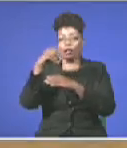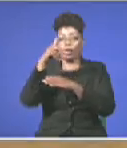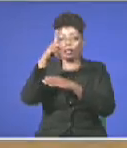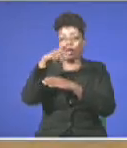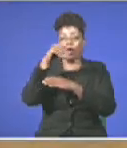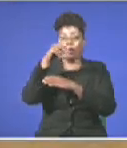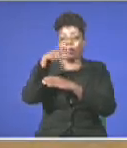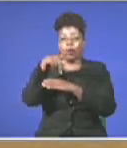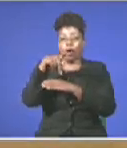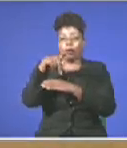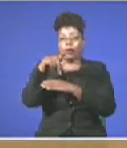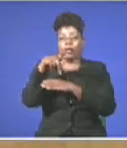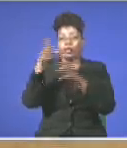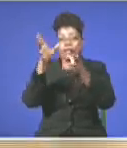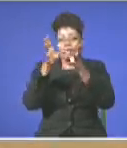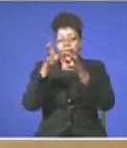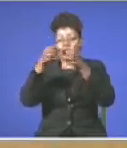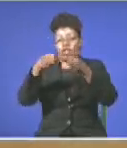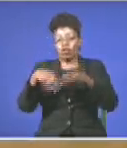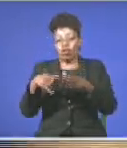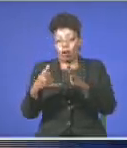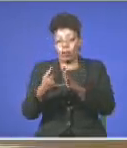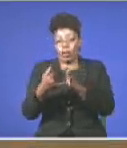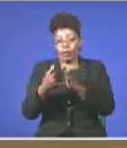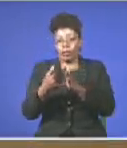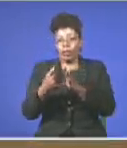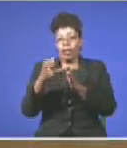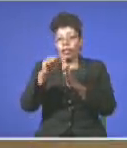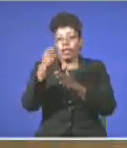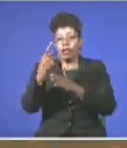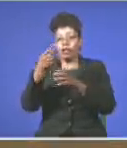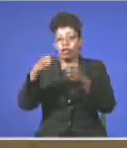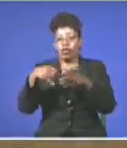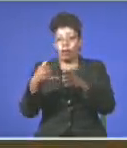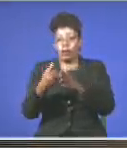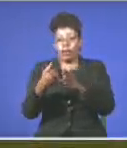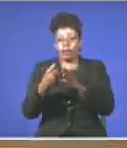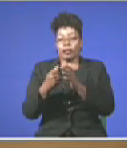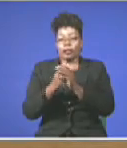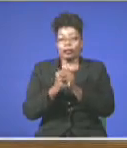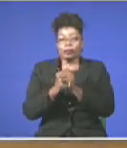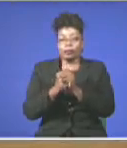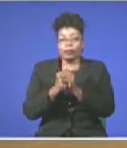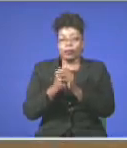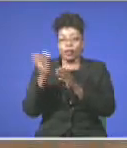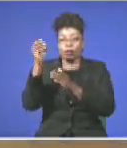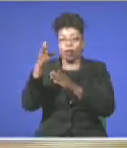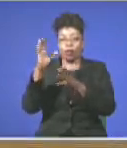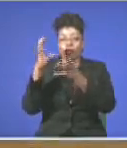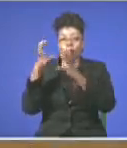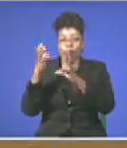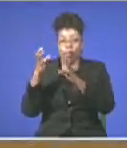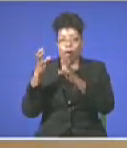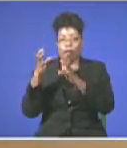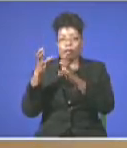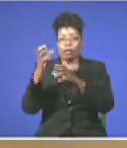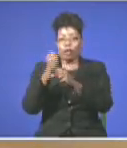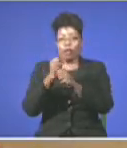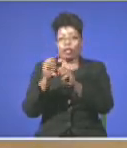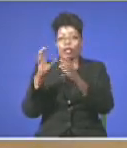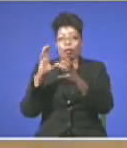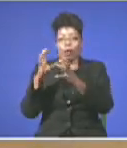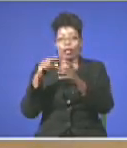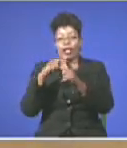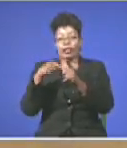drop it. Next person back, fly ball to left fielder, she drop it. The third out, the shortstop throw the ball to first base, the first baseman drop the ball. This part